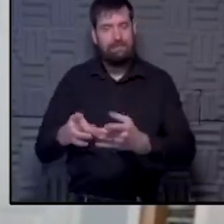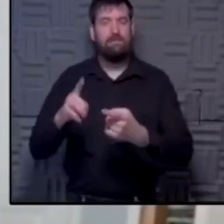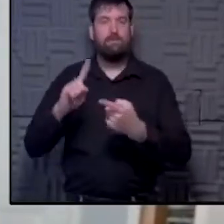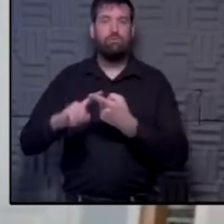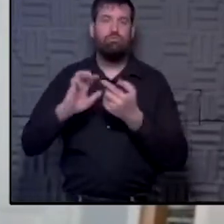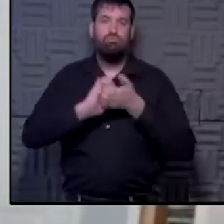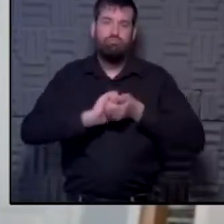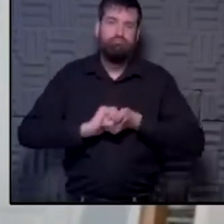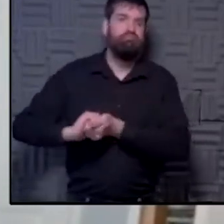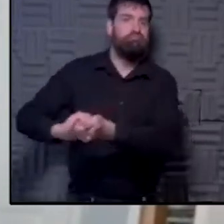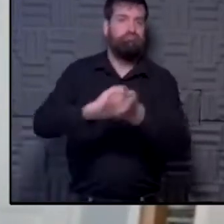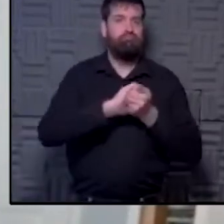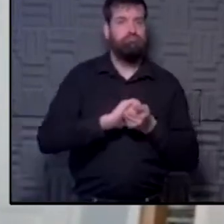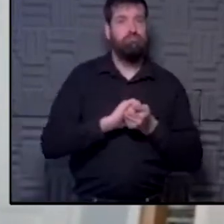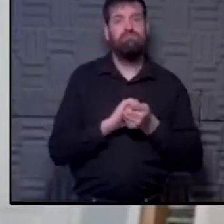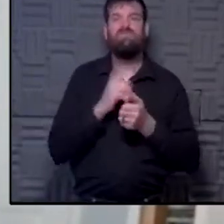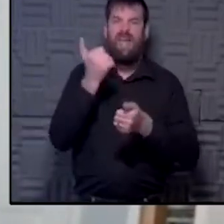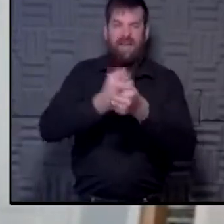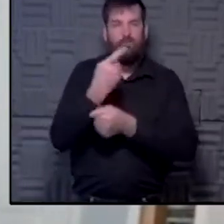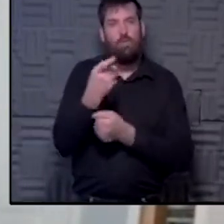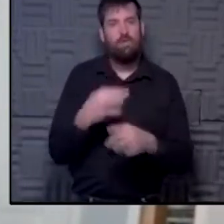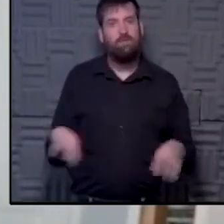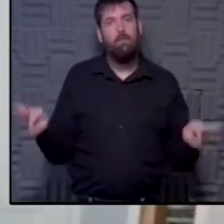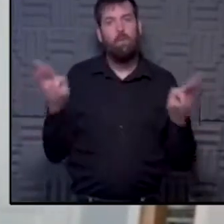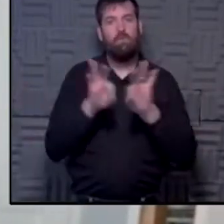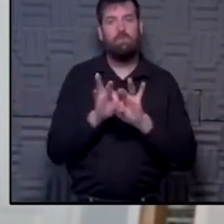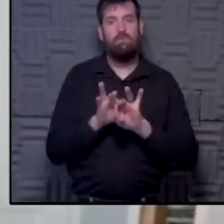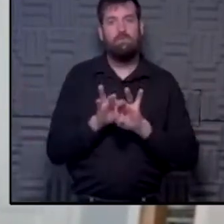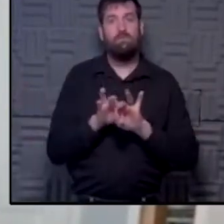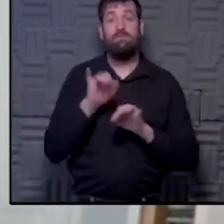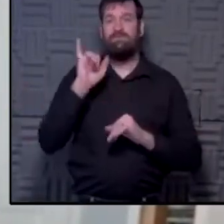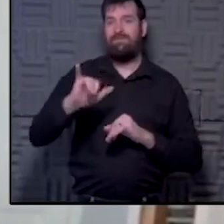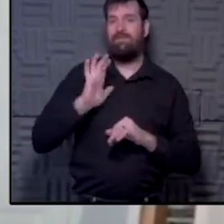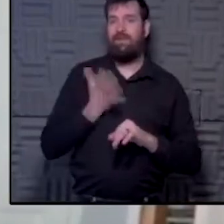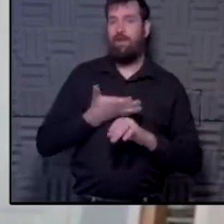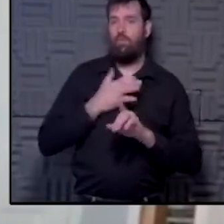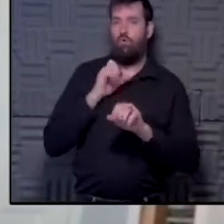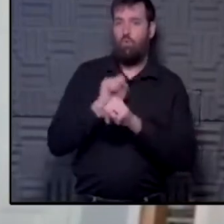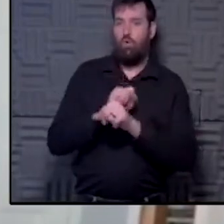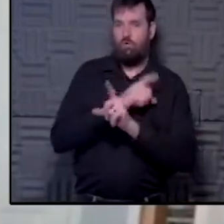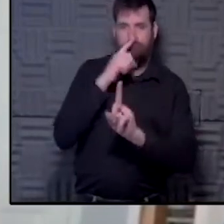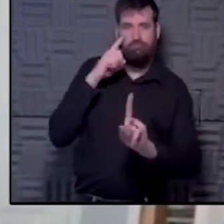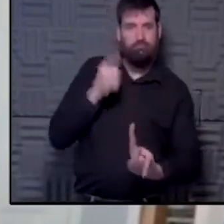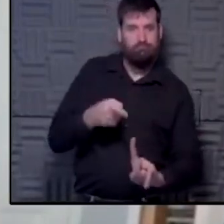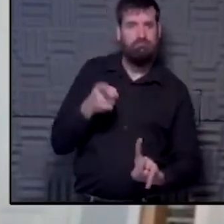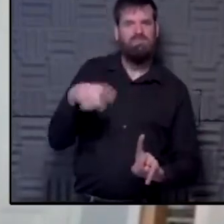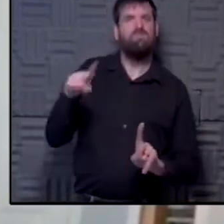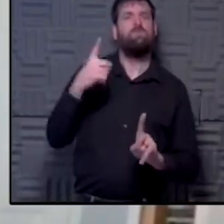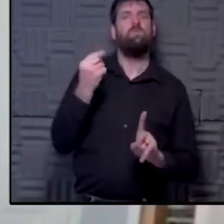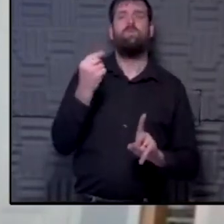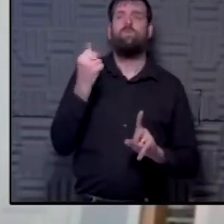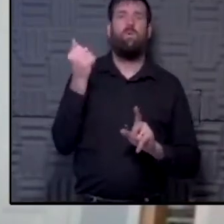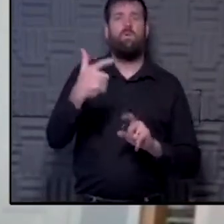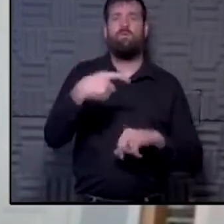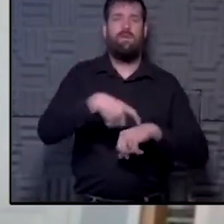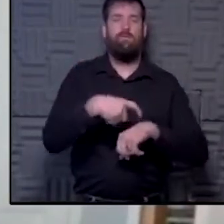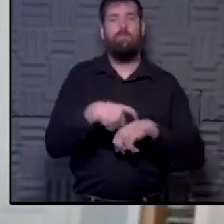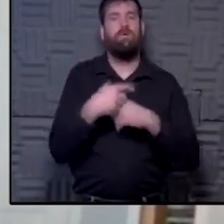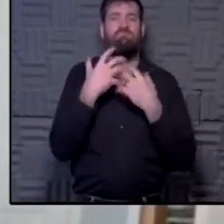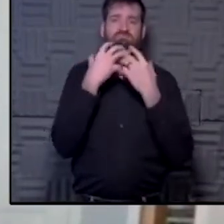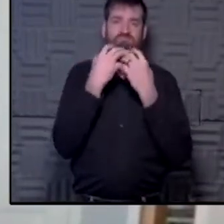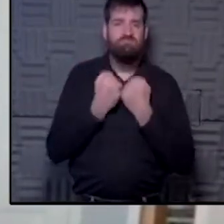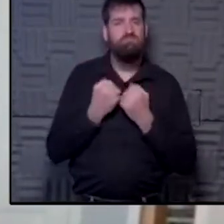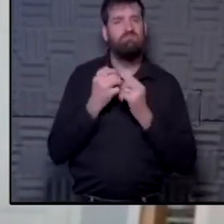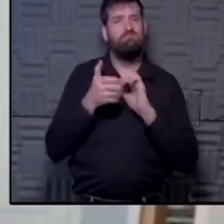So everybody counts, everybody matters, and that's what our work is about, and what you guys do all the time. We really do value the relationship